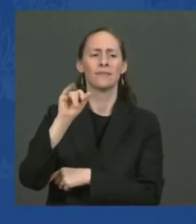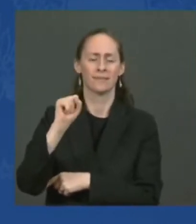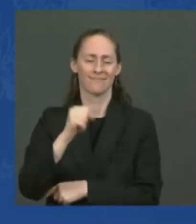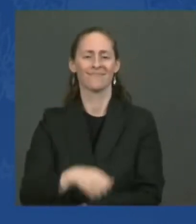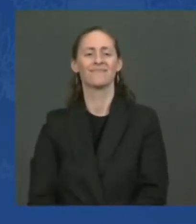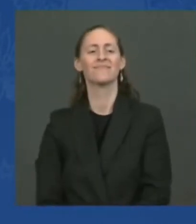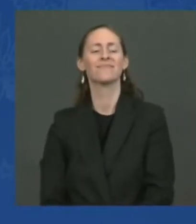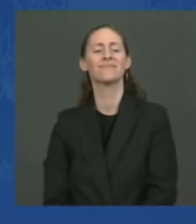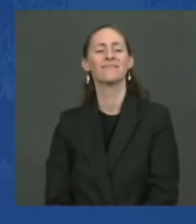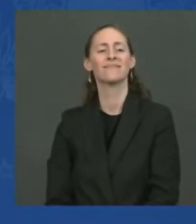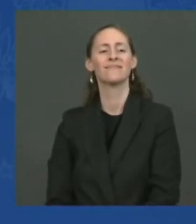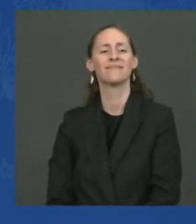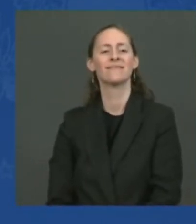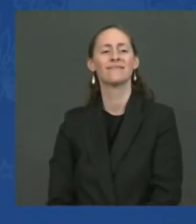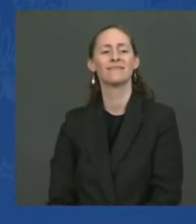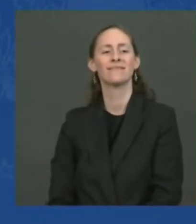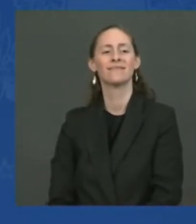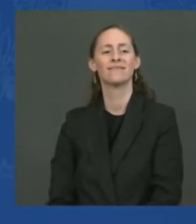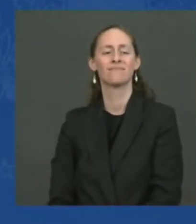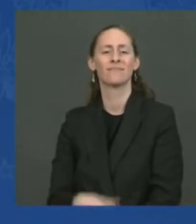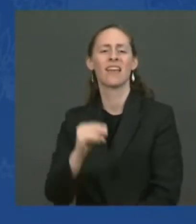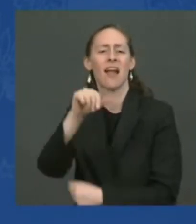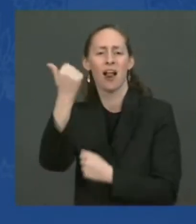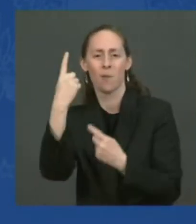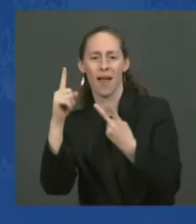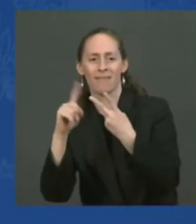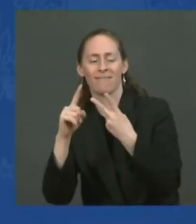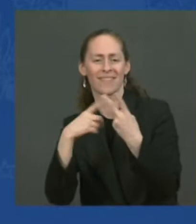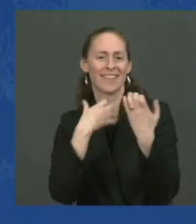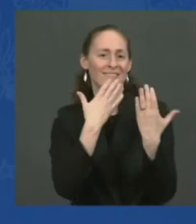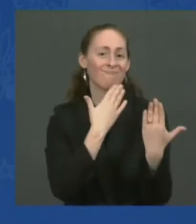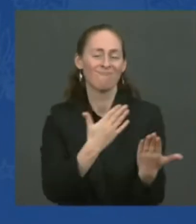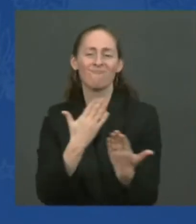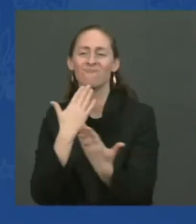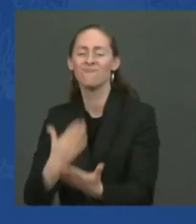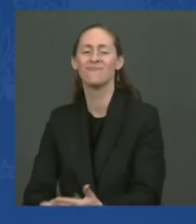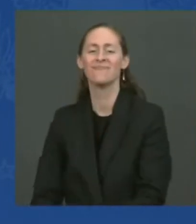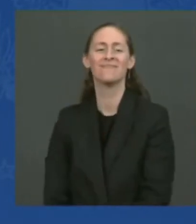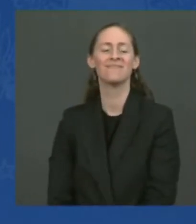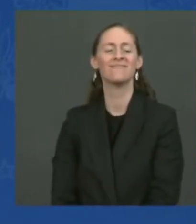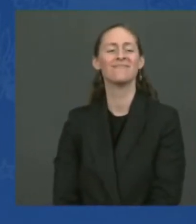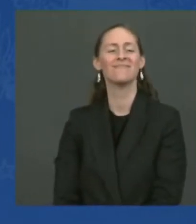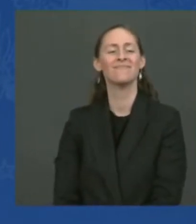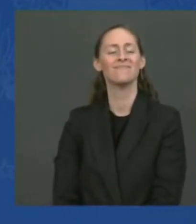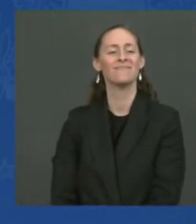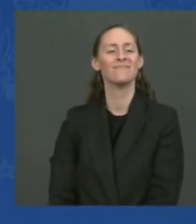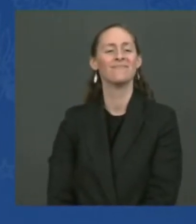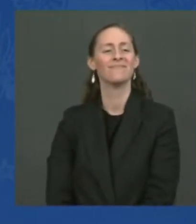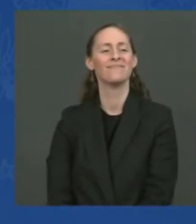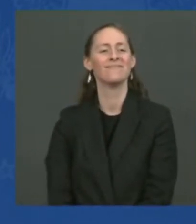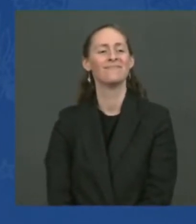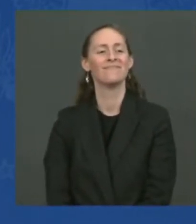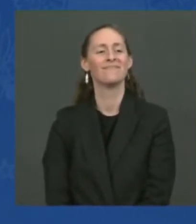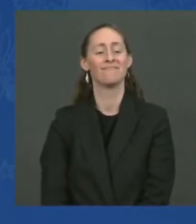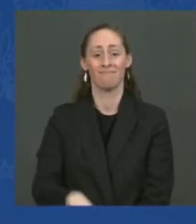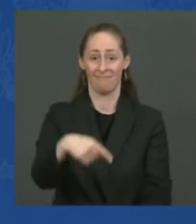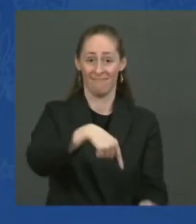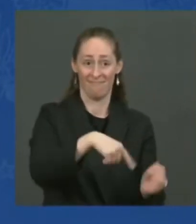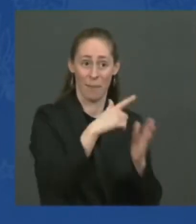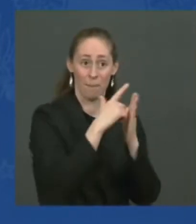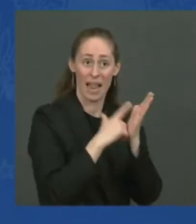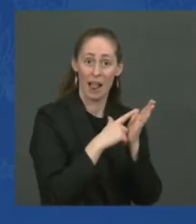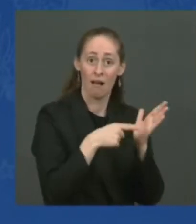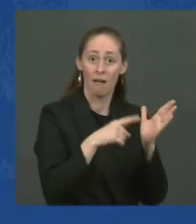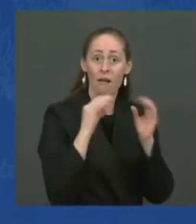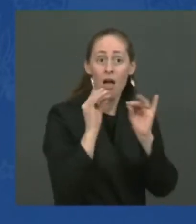of both parties who voted for this. I attended many meetings regarding this bill, virtually, of course.